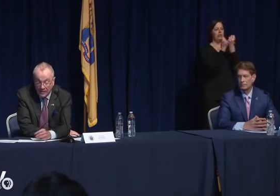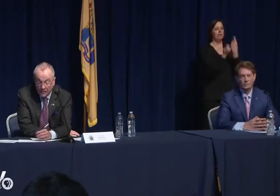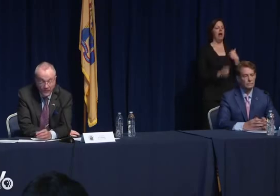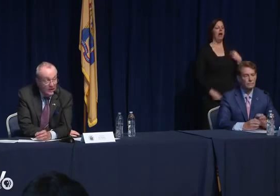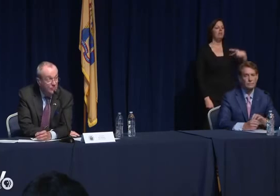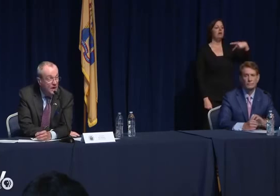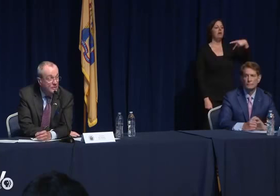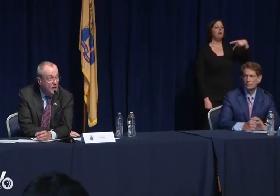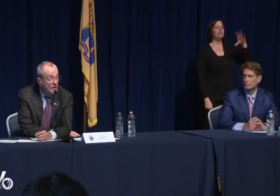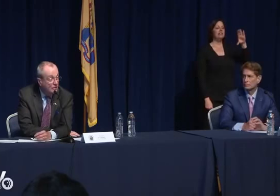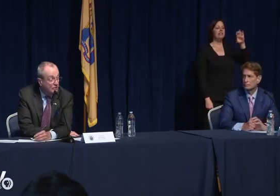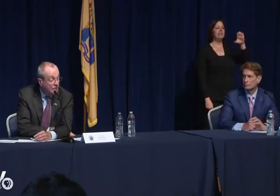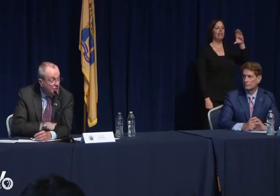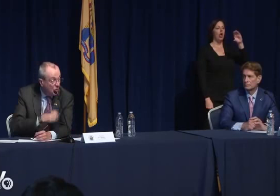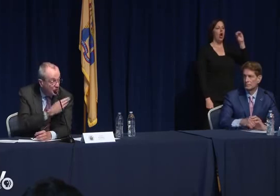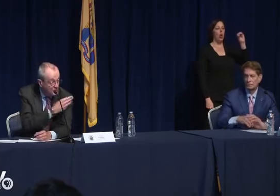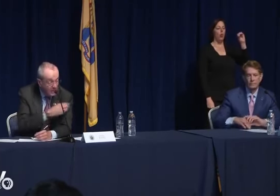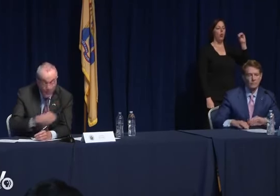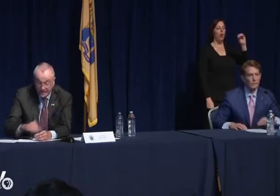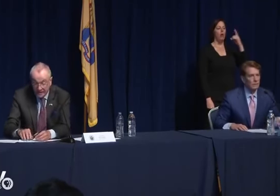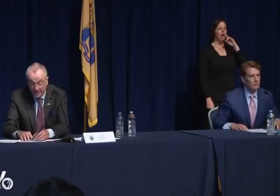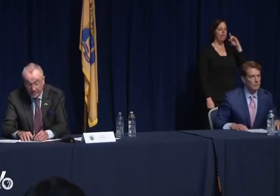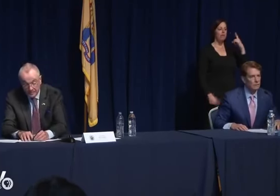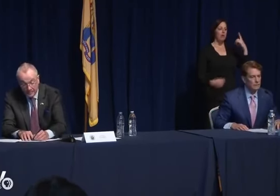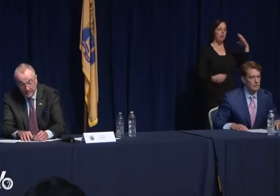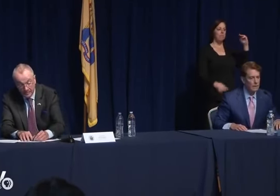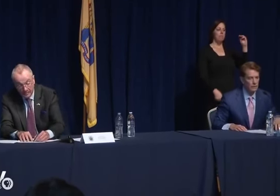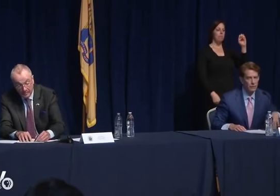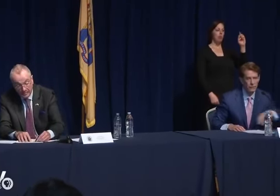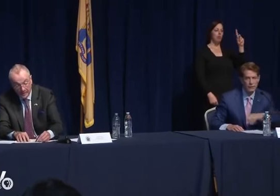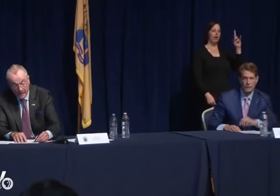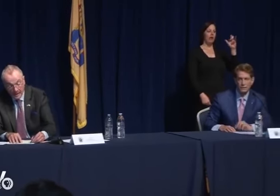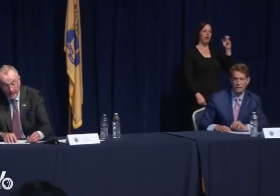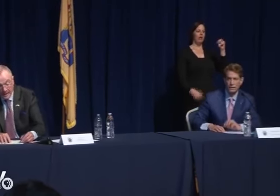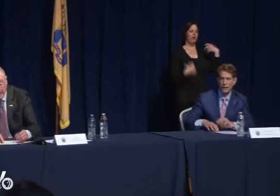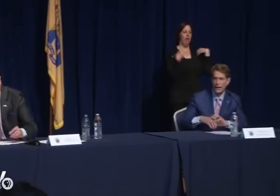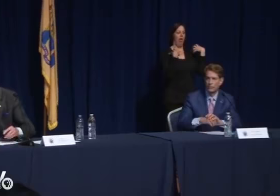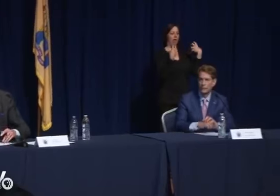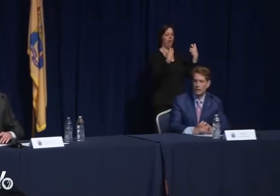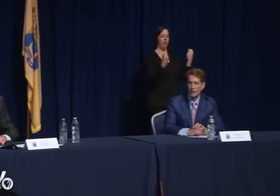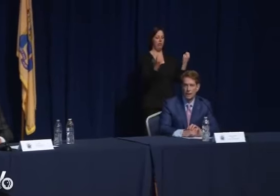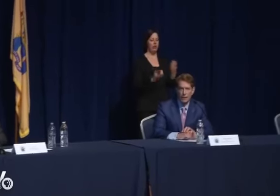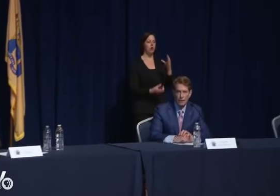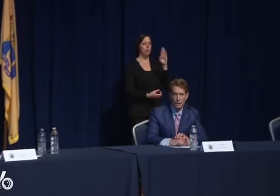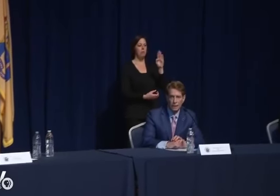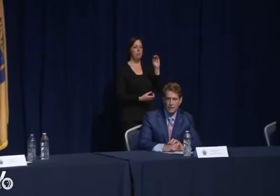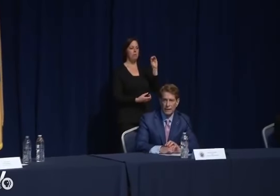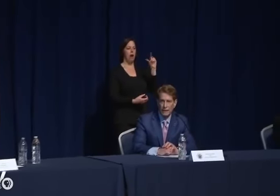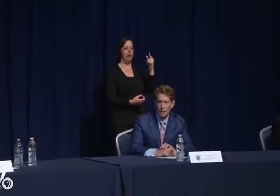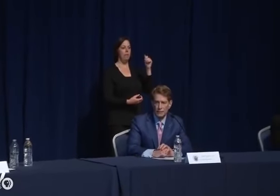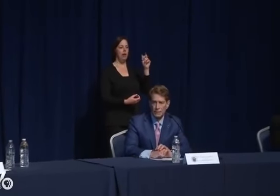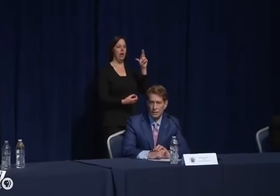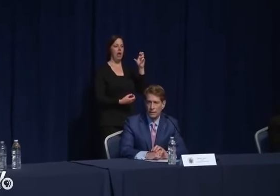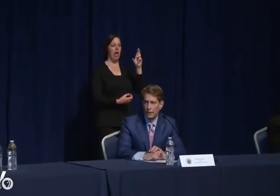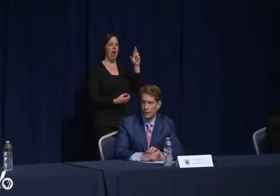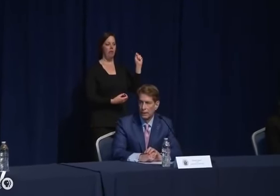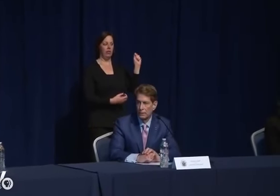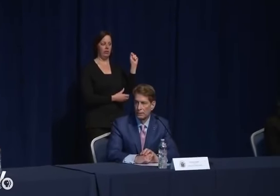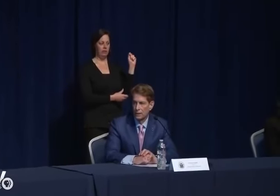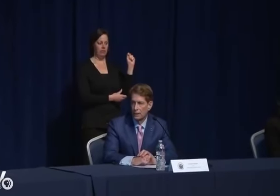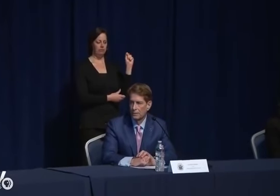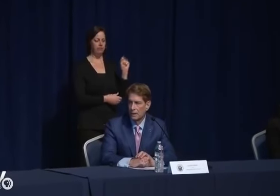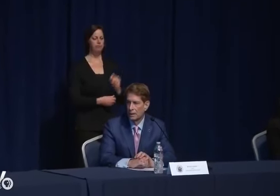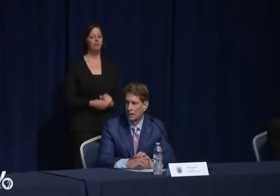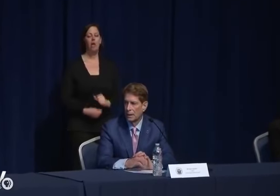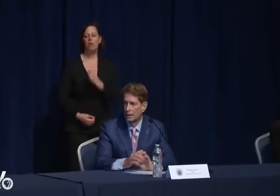Meridian Health, Bob Garrett, to say a few words. Bob, great to have you. Thank you, Governor. Thanks for having me today. And I want to start by